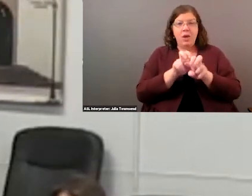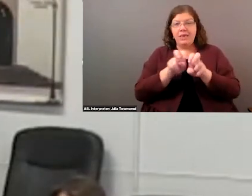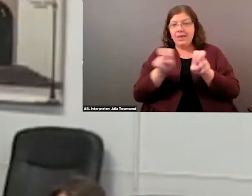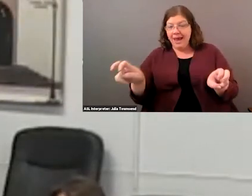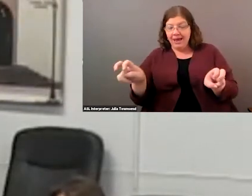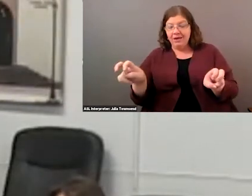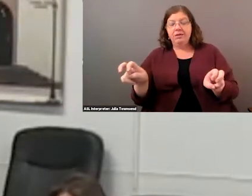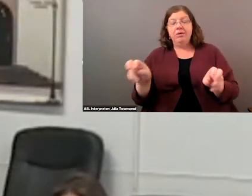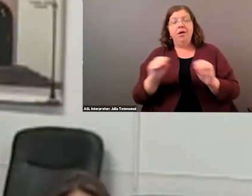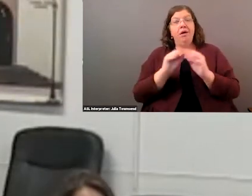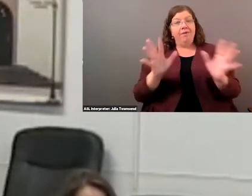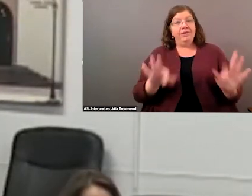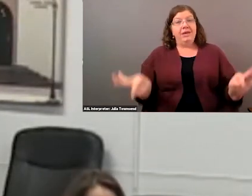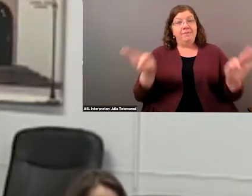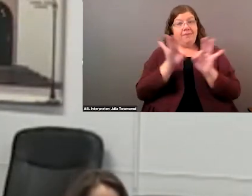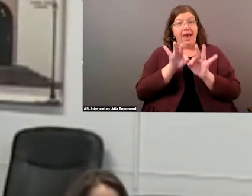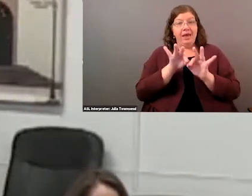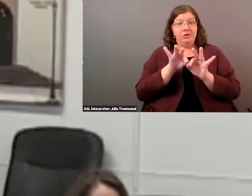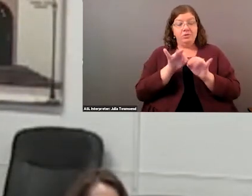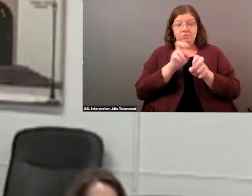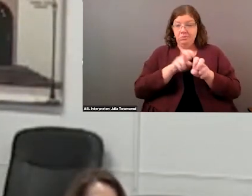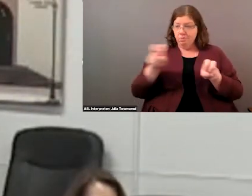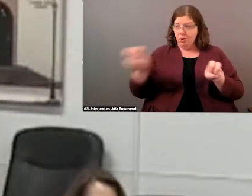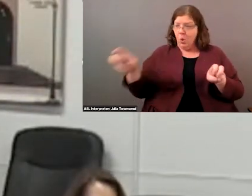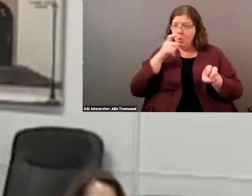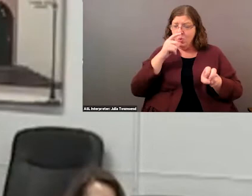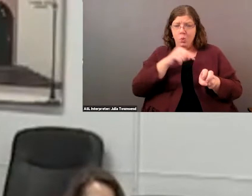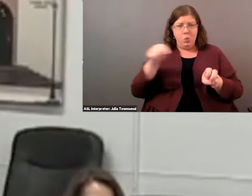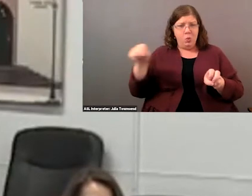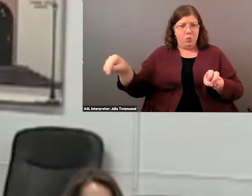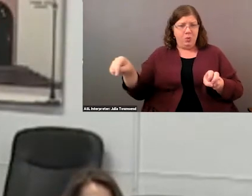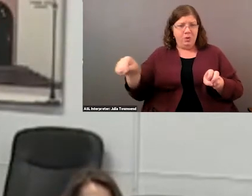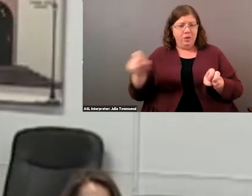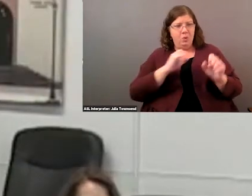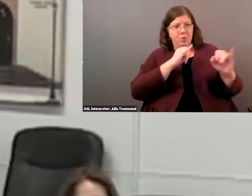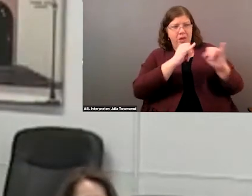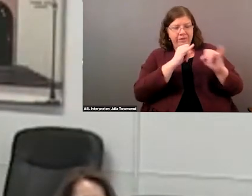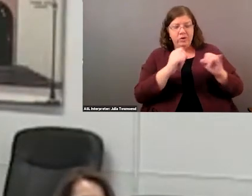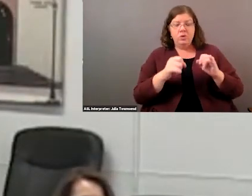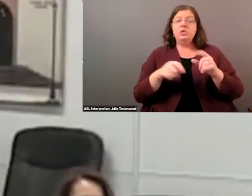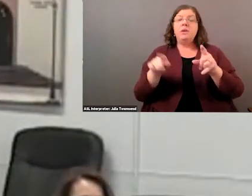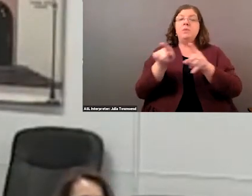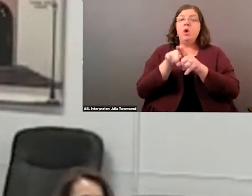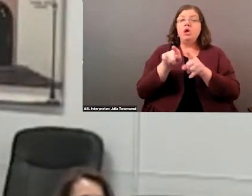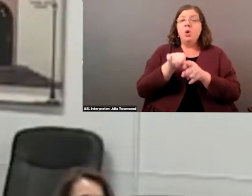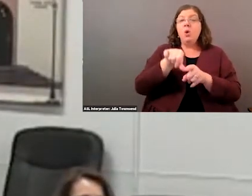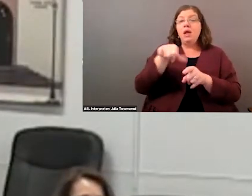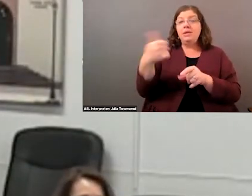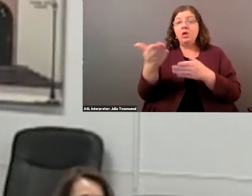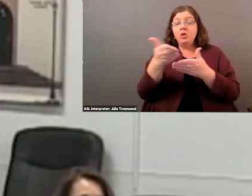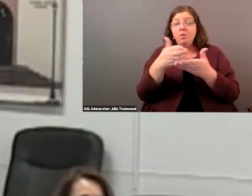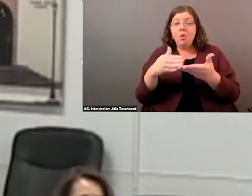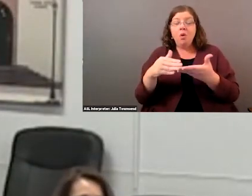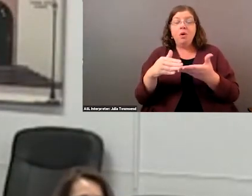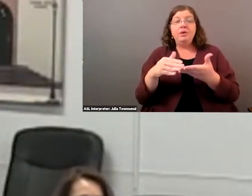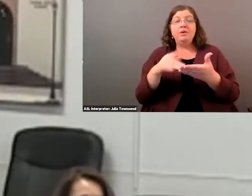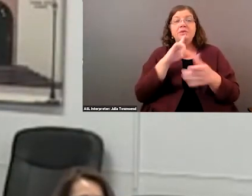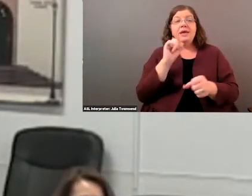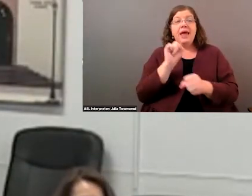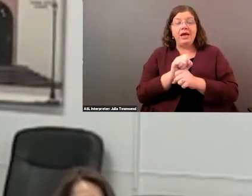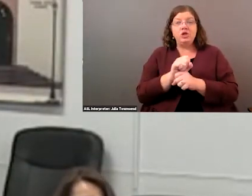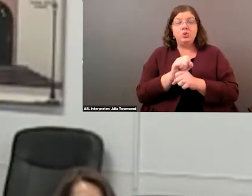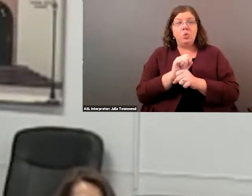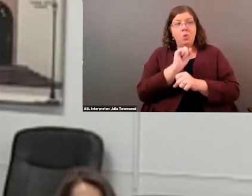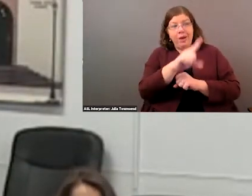it also, another factor is the actual questions we ask in there, the rubric we use around